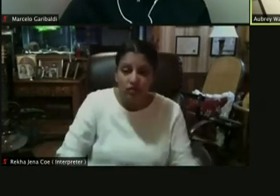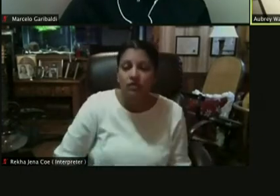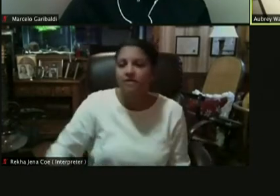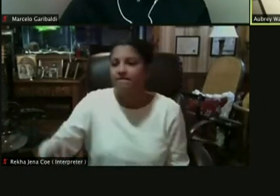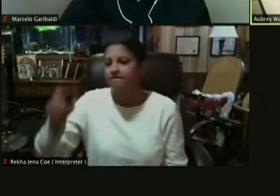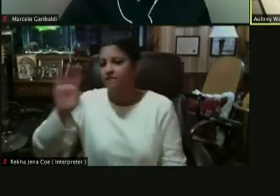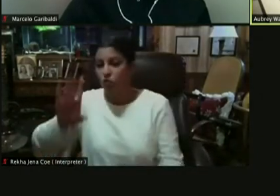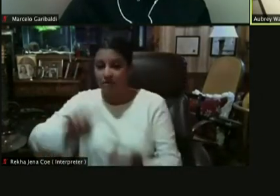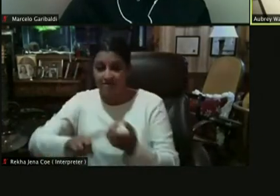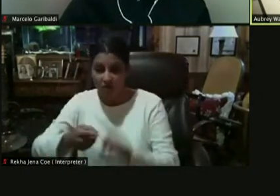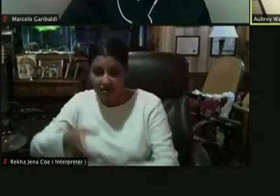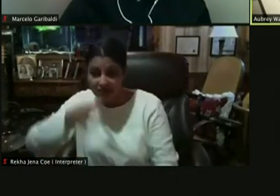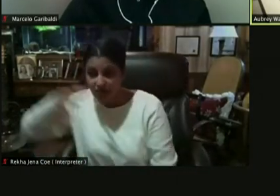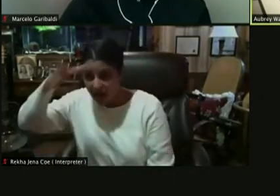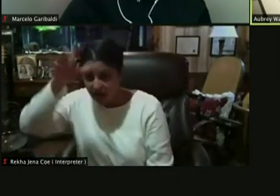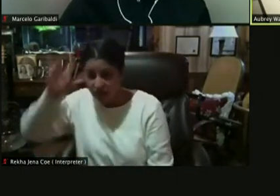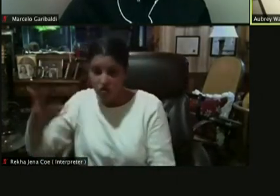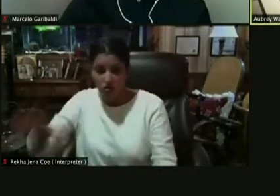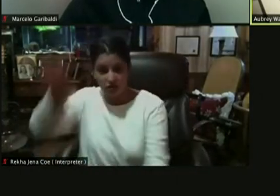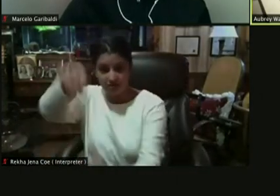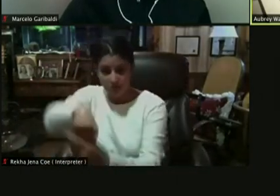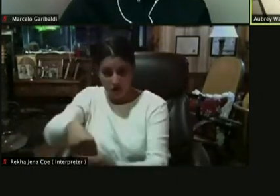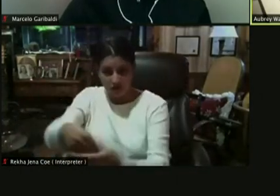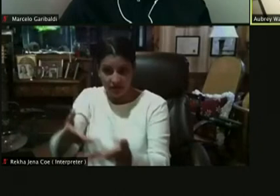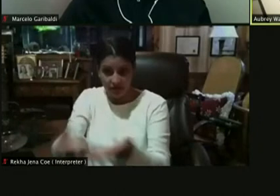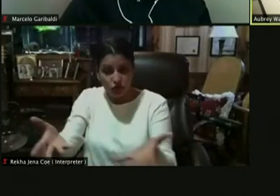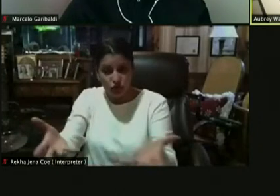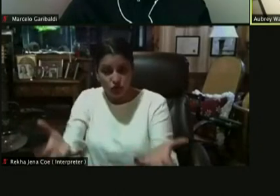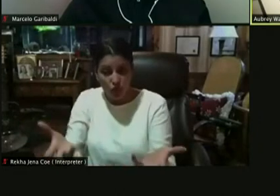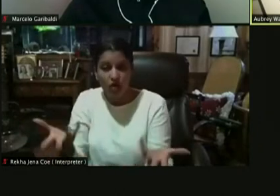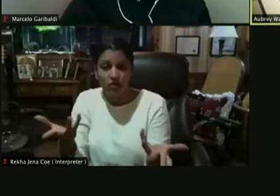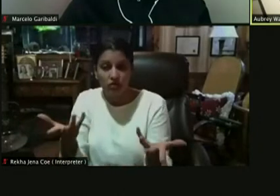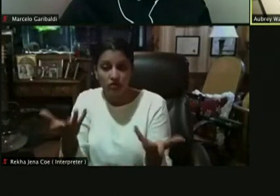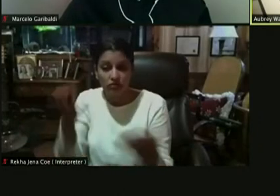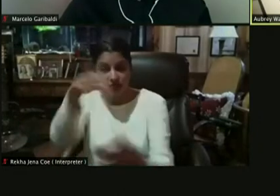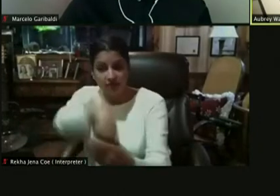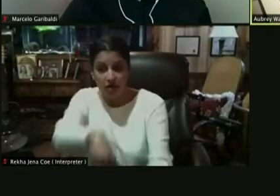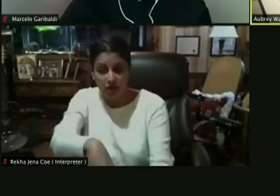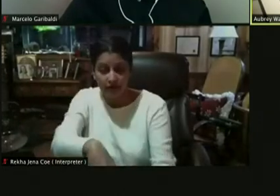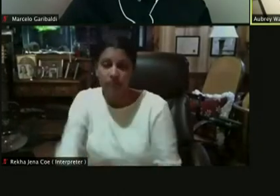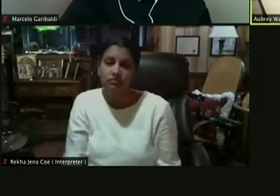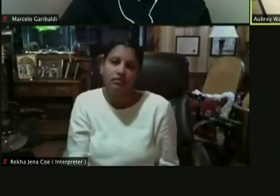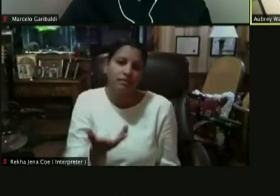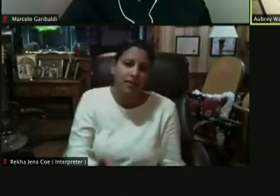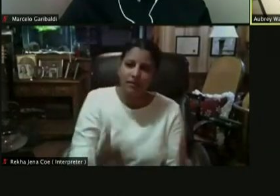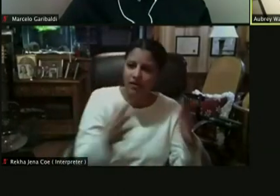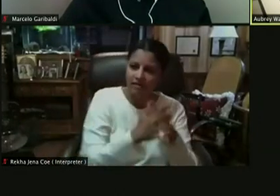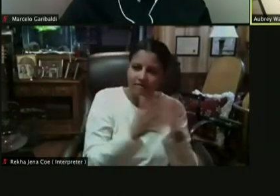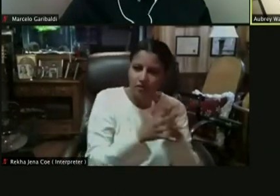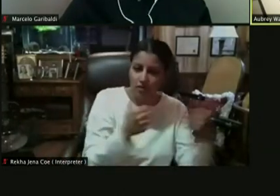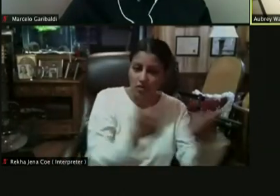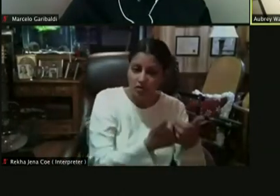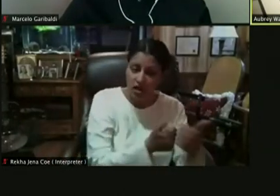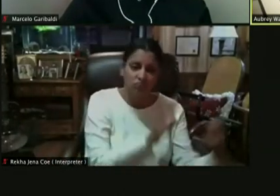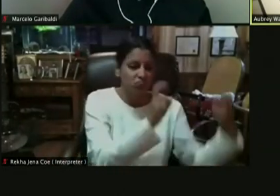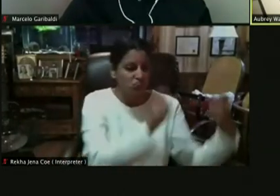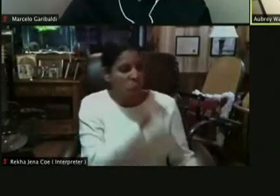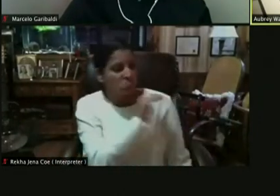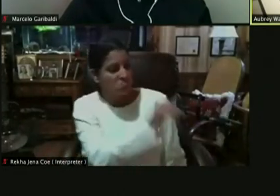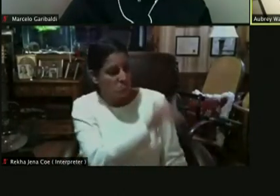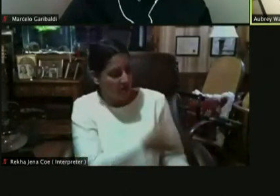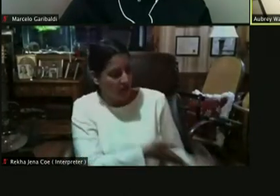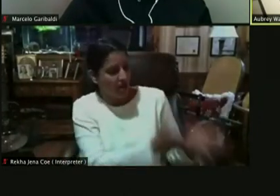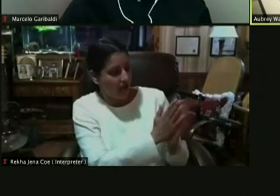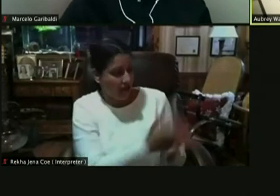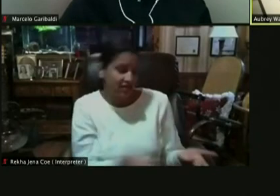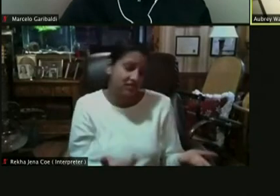moms who are involved in things that you think you want to go into, talk to them at the football game, the soccer game, the basketball game, and you will